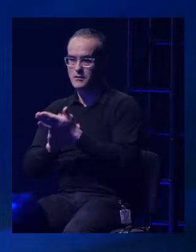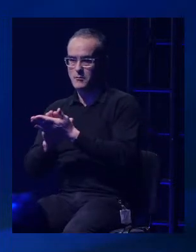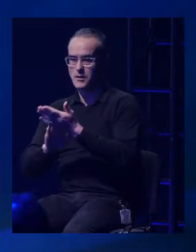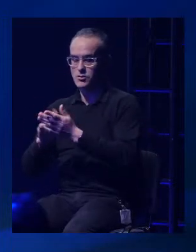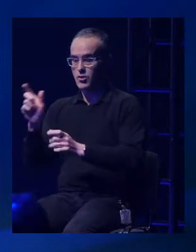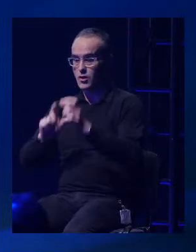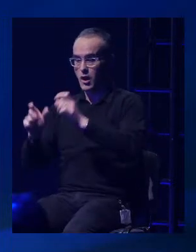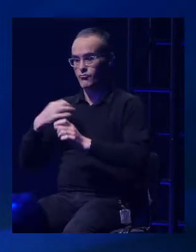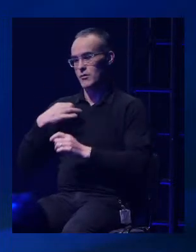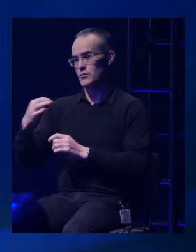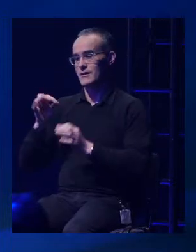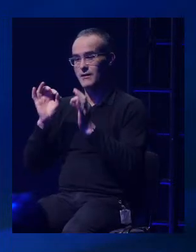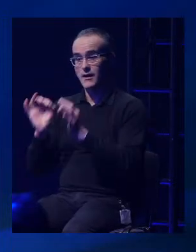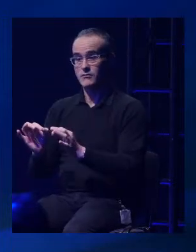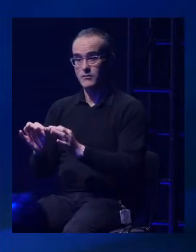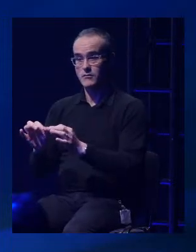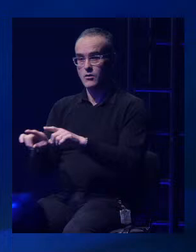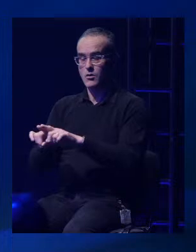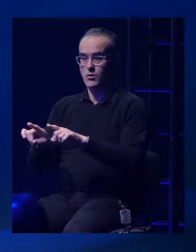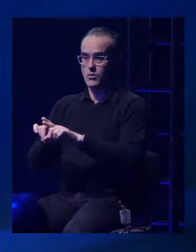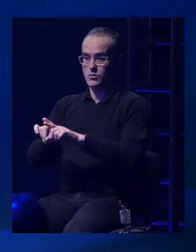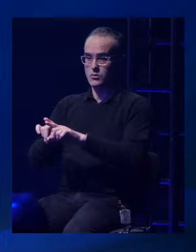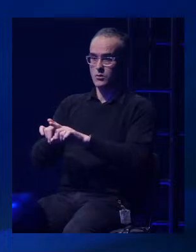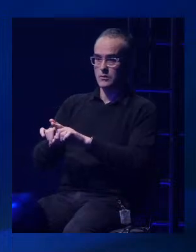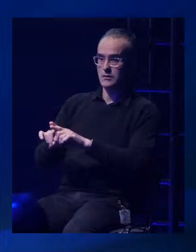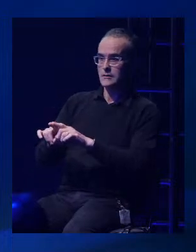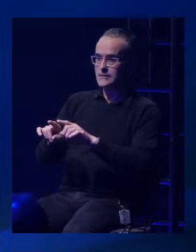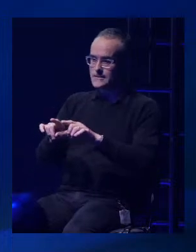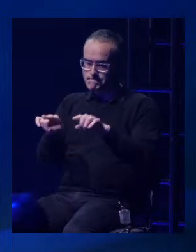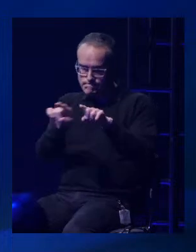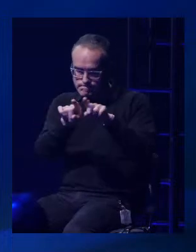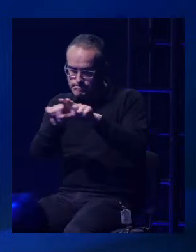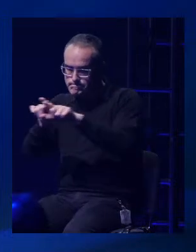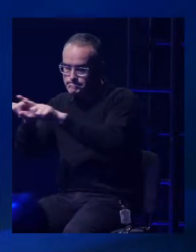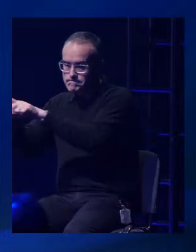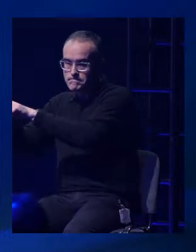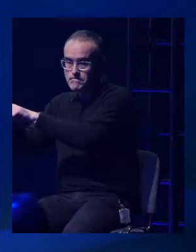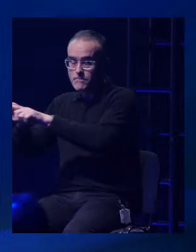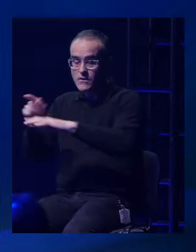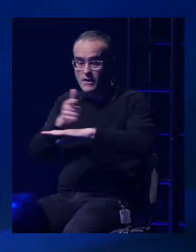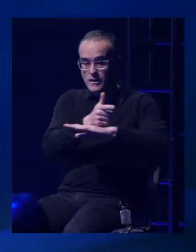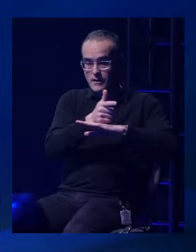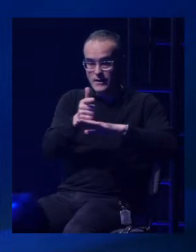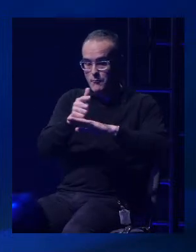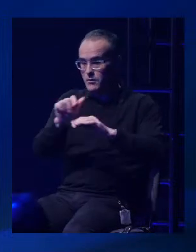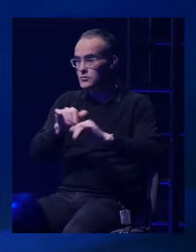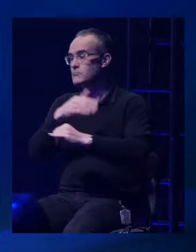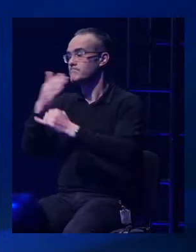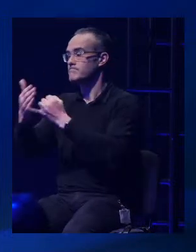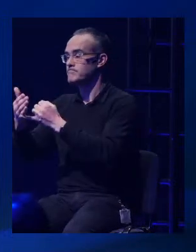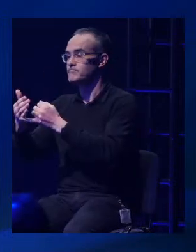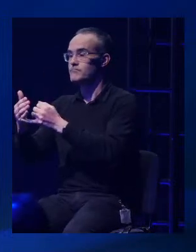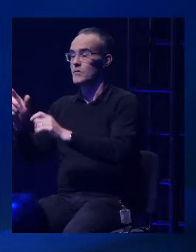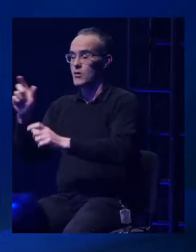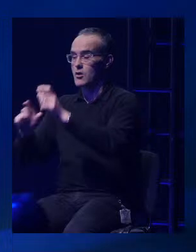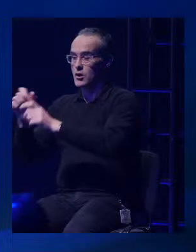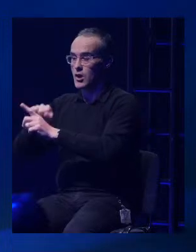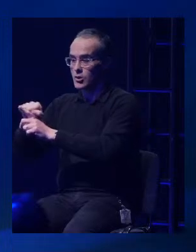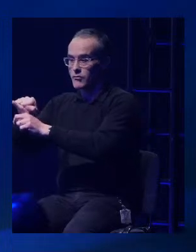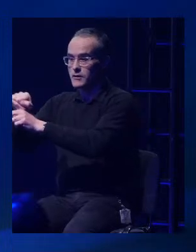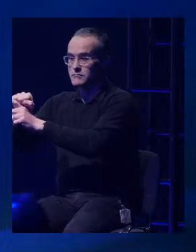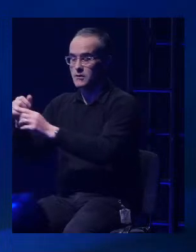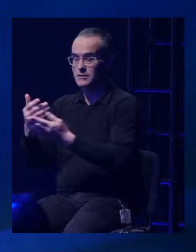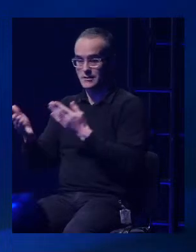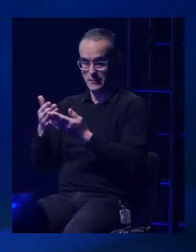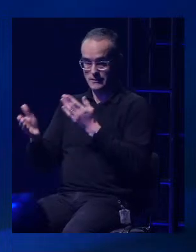represented accurately and consistently from glass to glass, camera to final color grade, no matter what your input or output is.